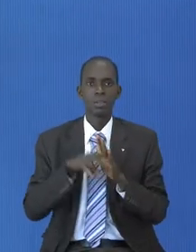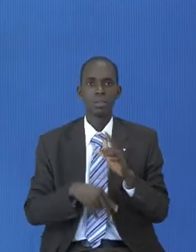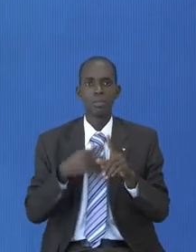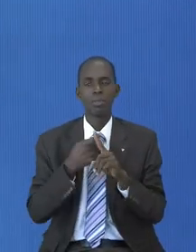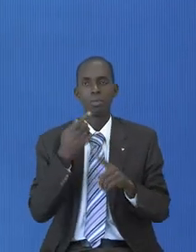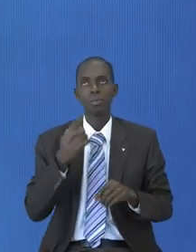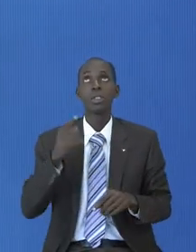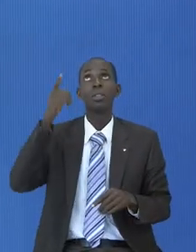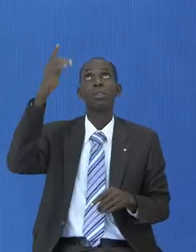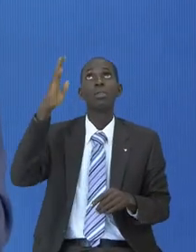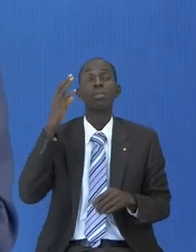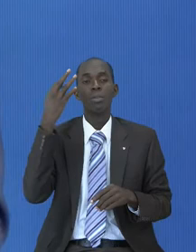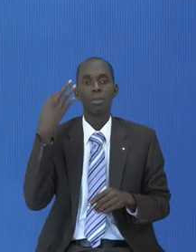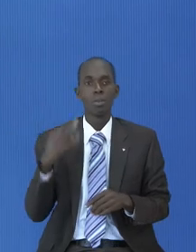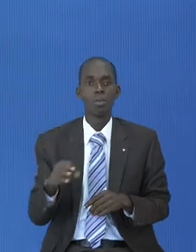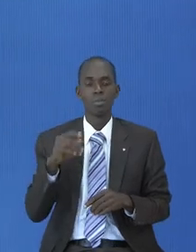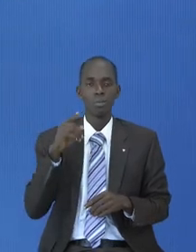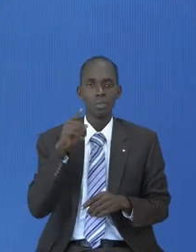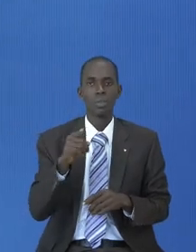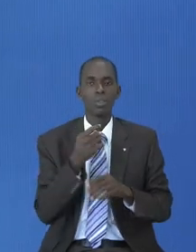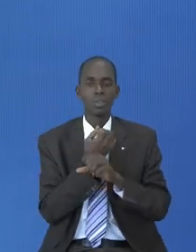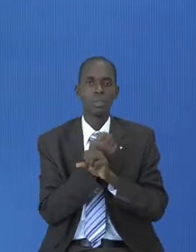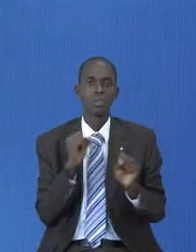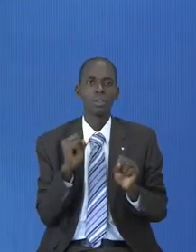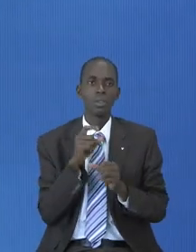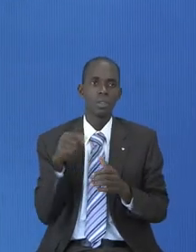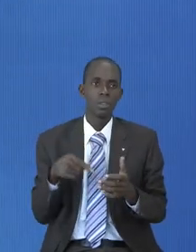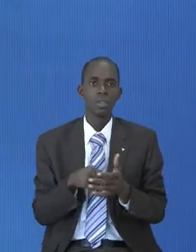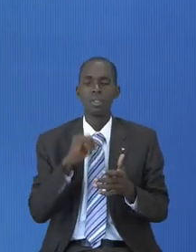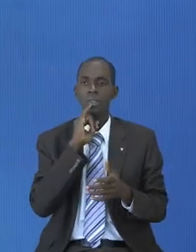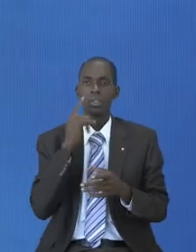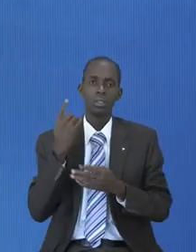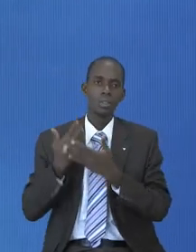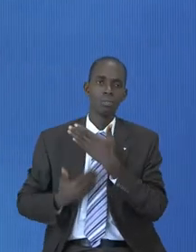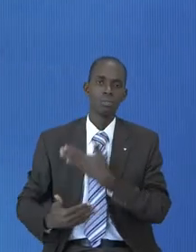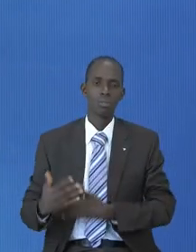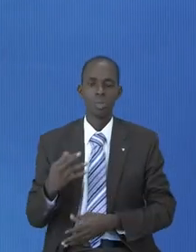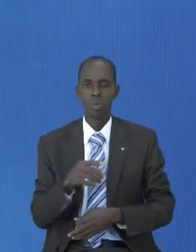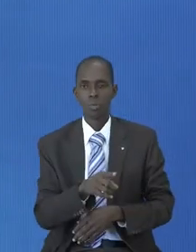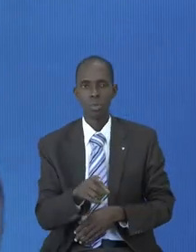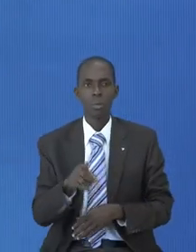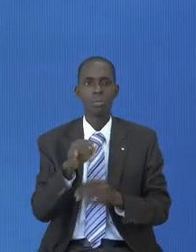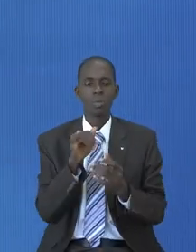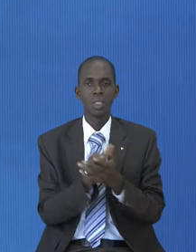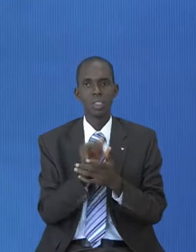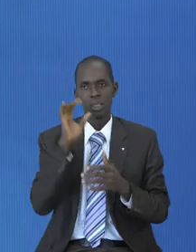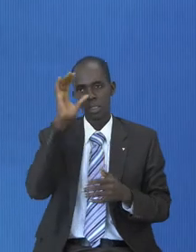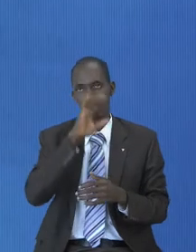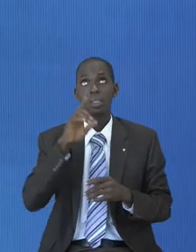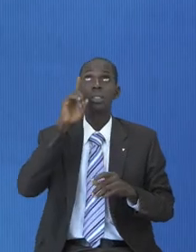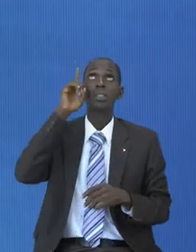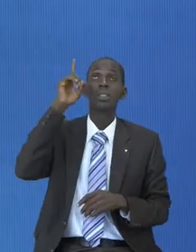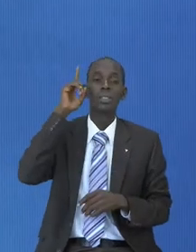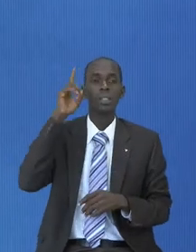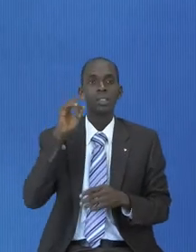God of his salvation. This is the generation of them that seek him, that